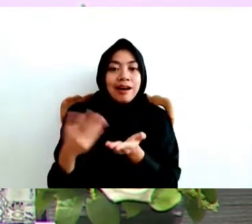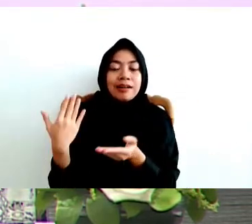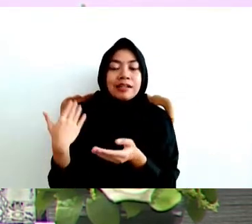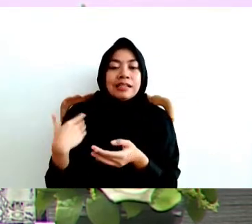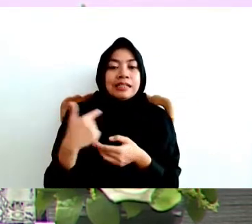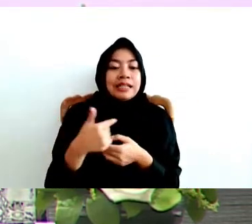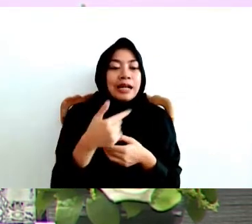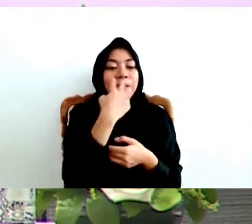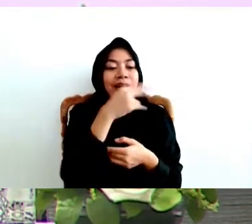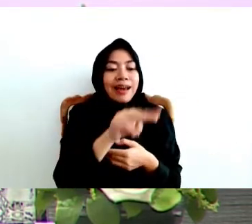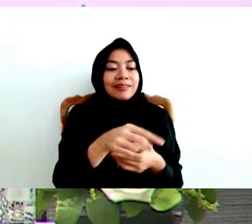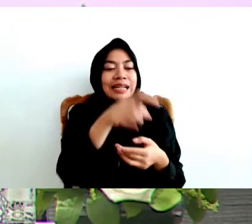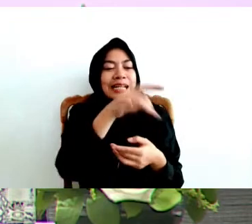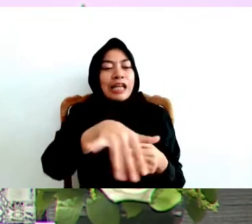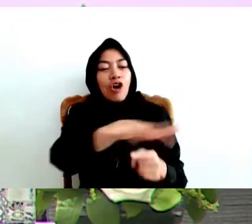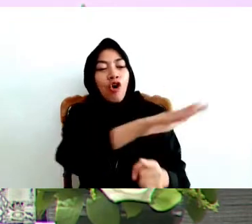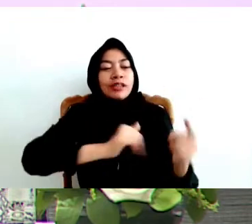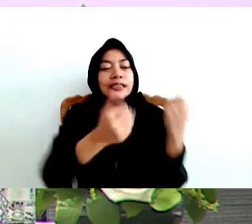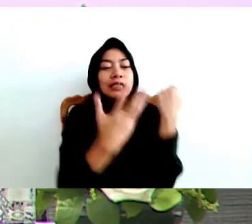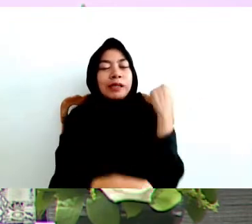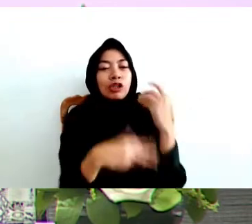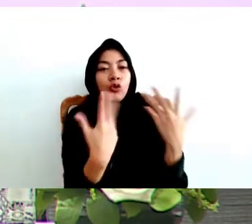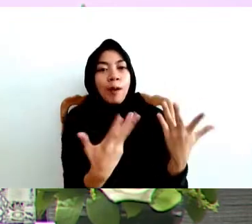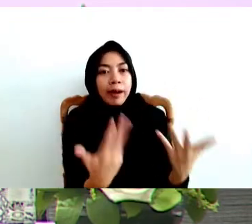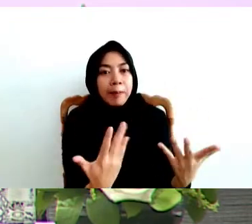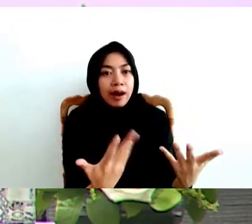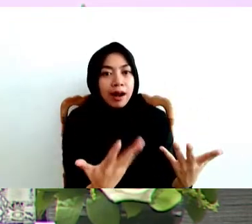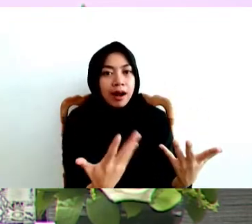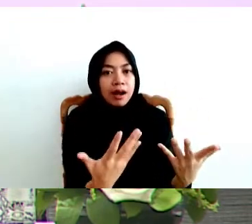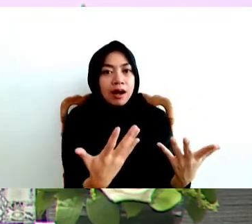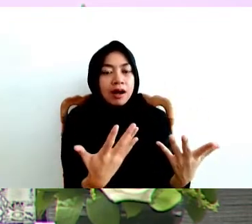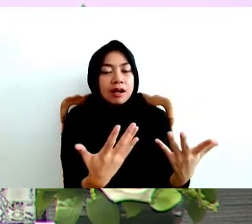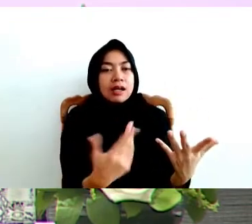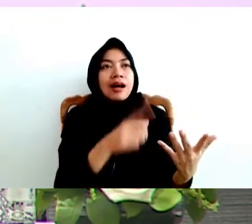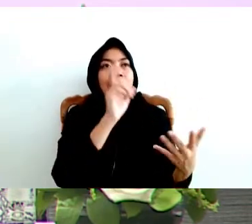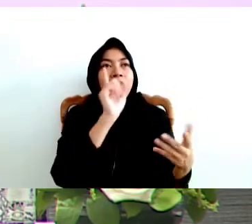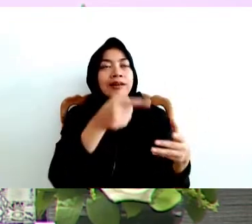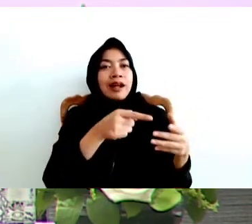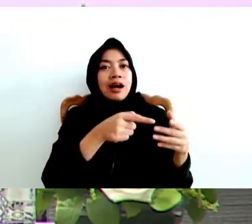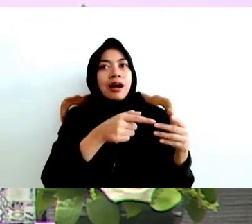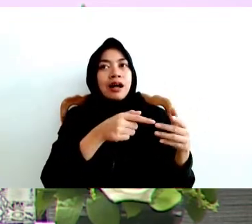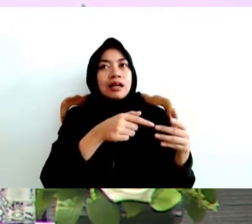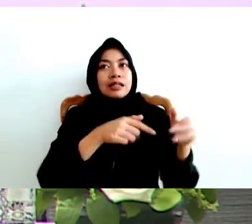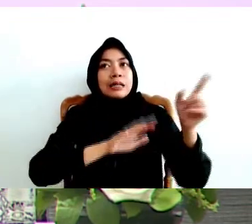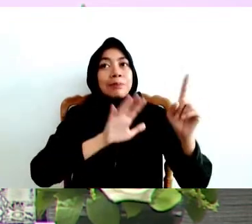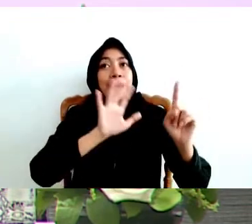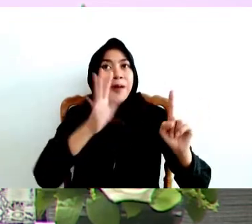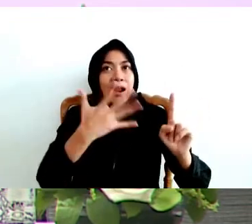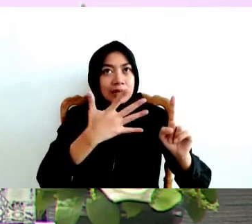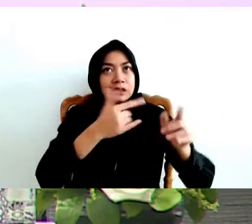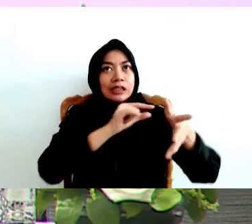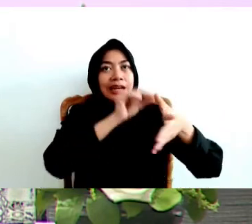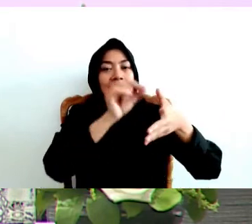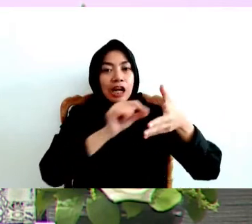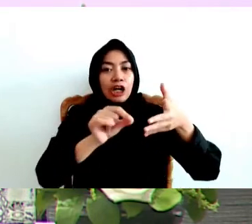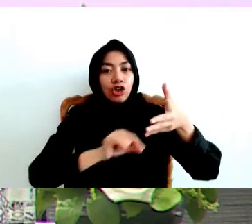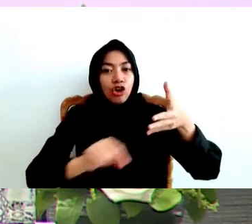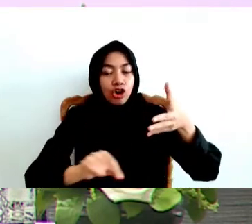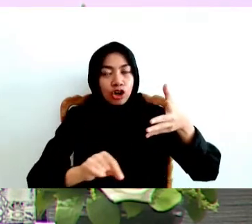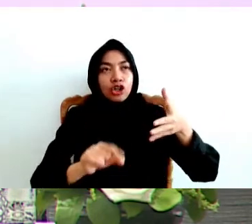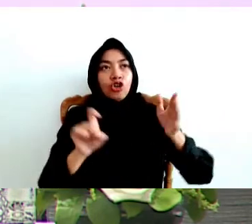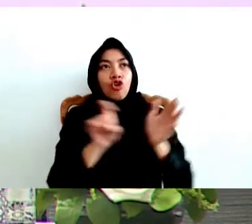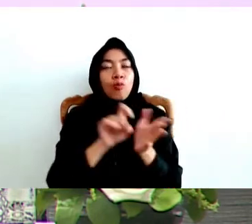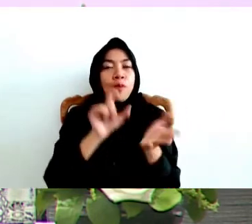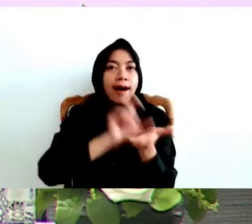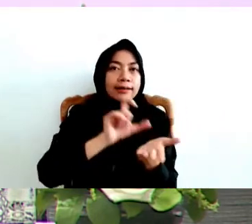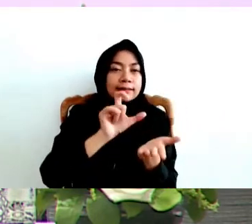conditions. We come up with several sets of indicators. It's multidimensional. It consists of assets,